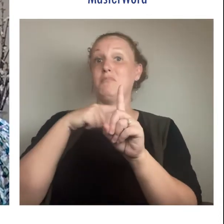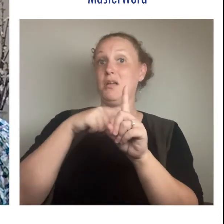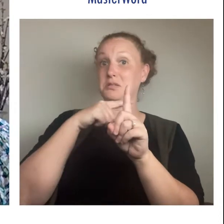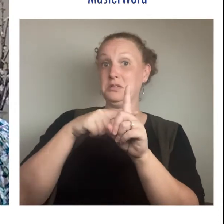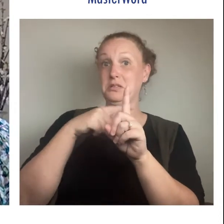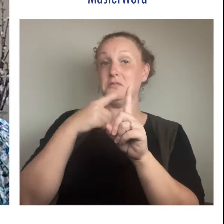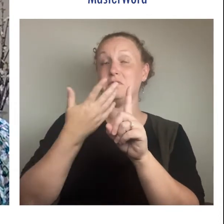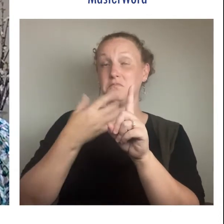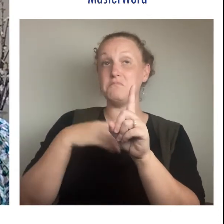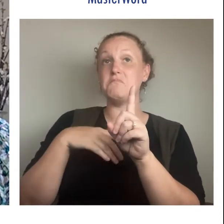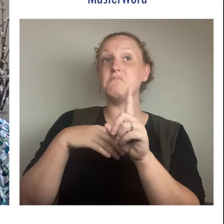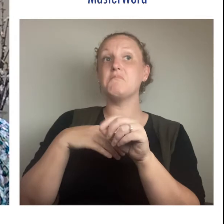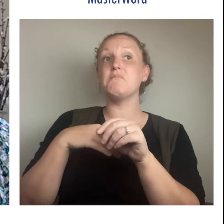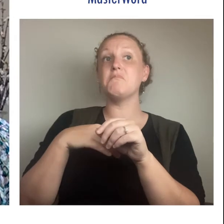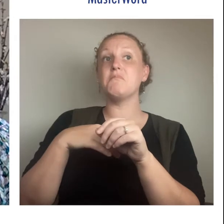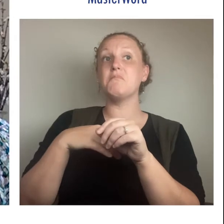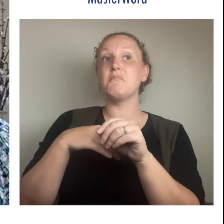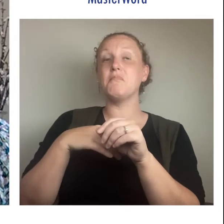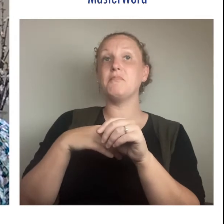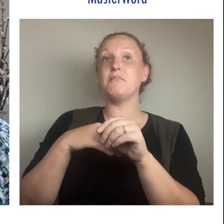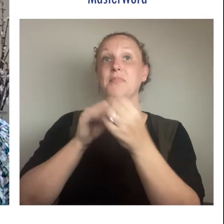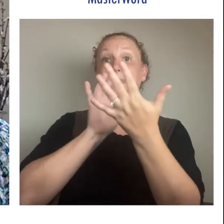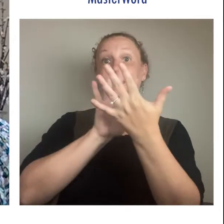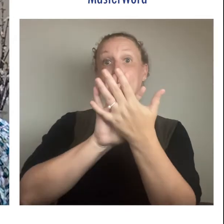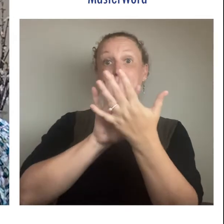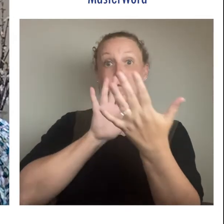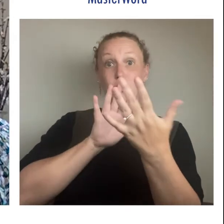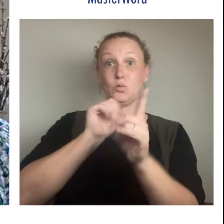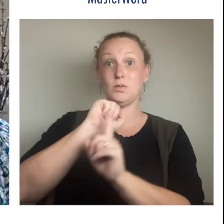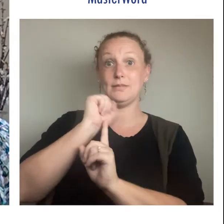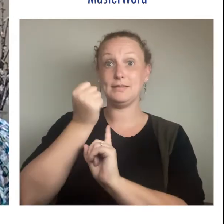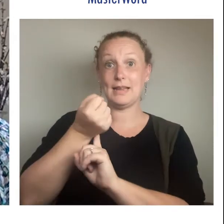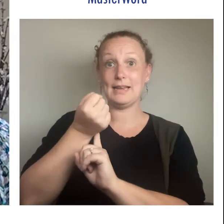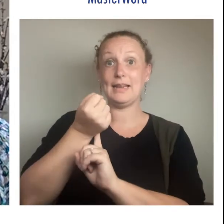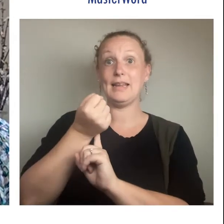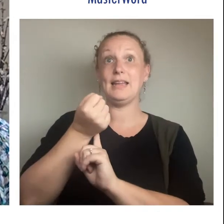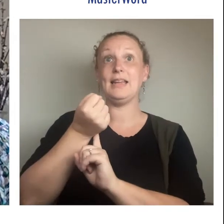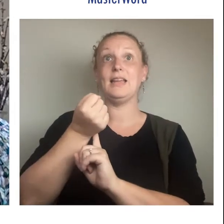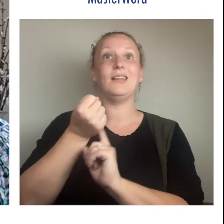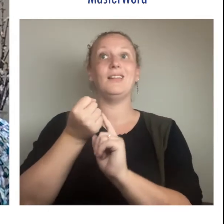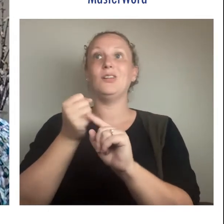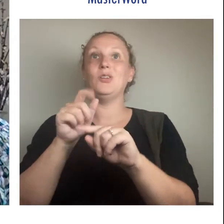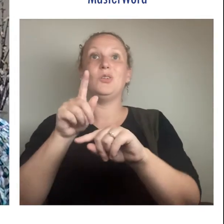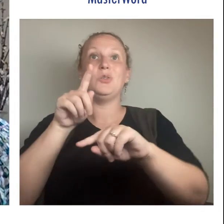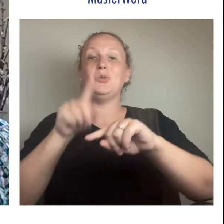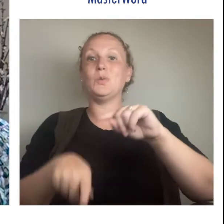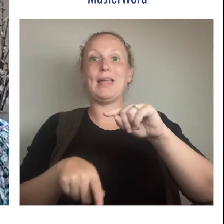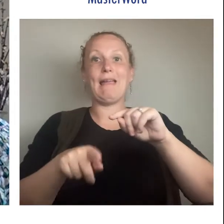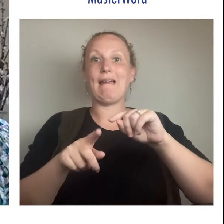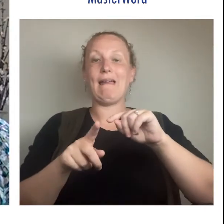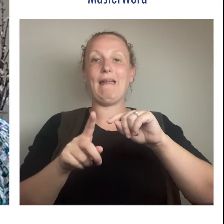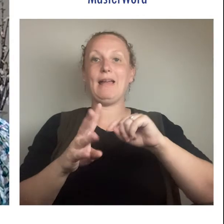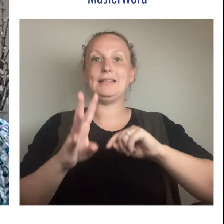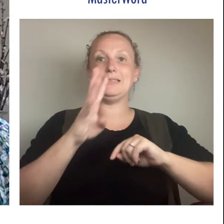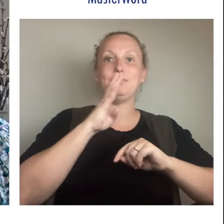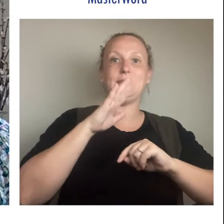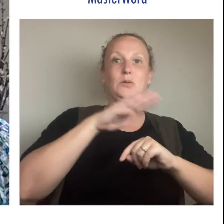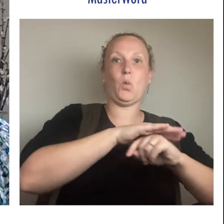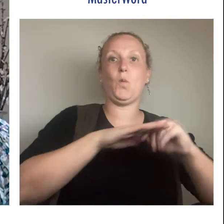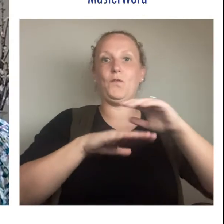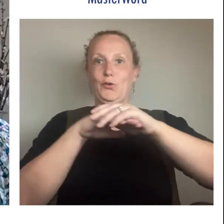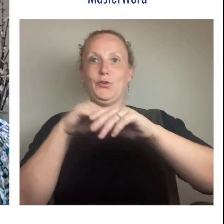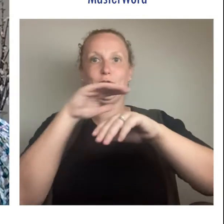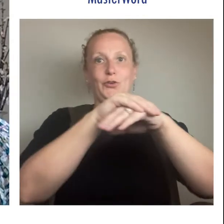virtual setting, you're you cannot speak over one another, which is something